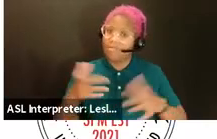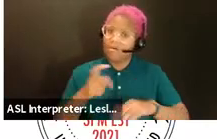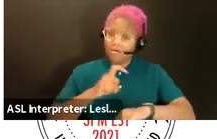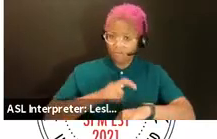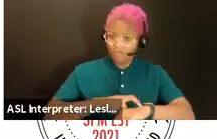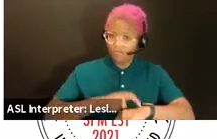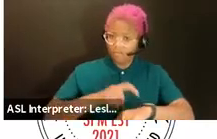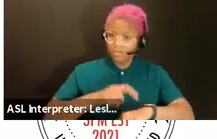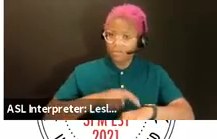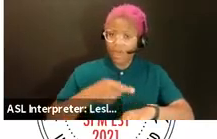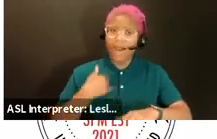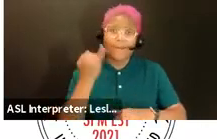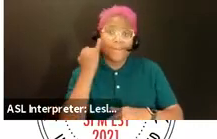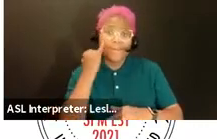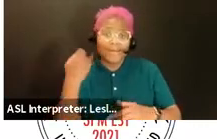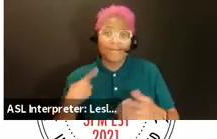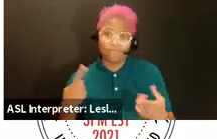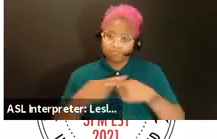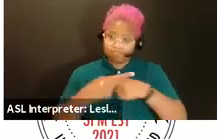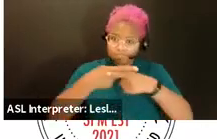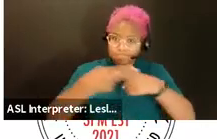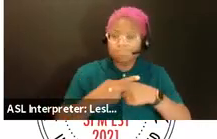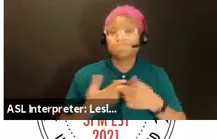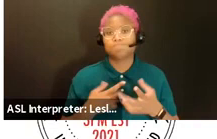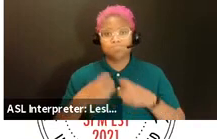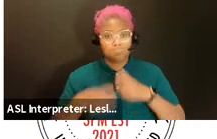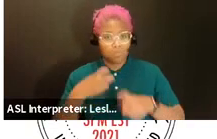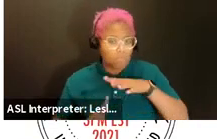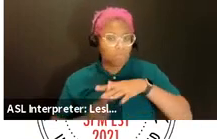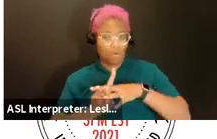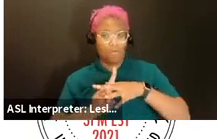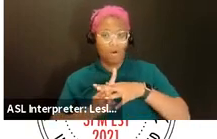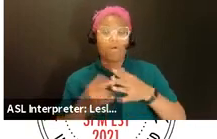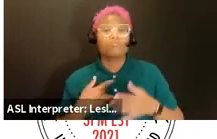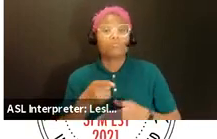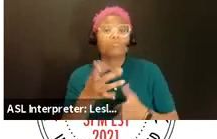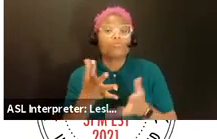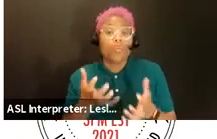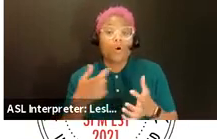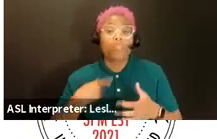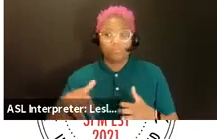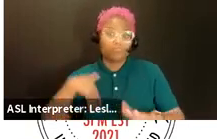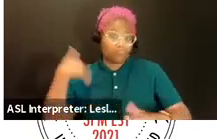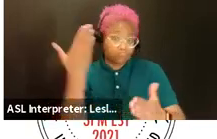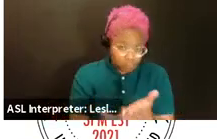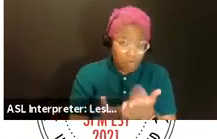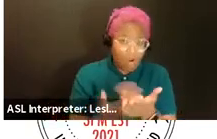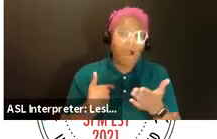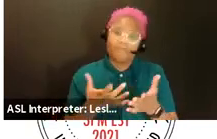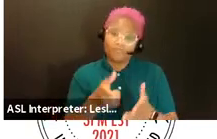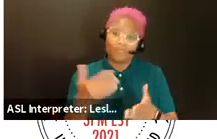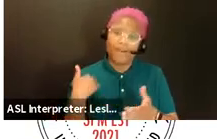check. Because if you can leave an extra day or two to make sure that they get on the plane and their plane gets here, that's probably going to be